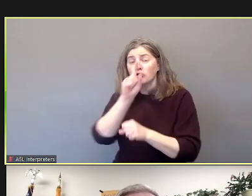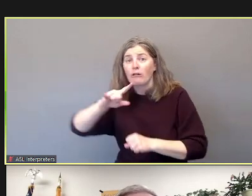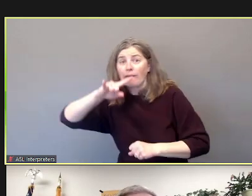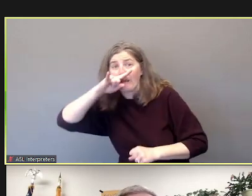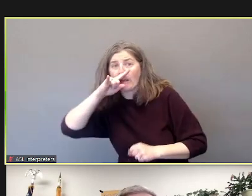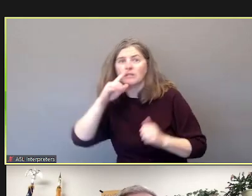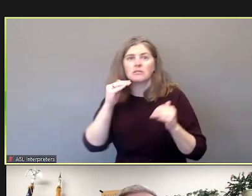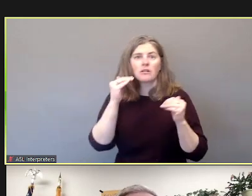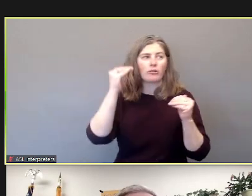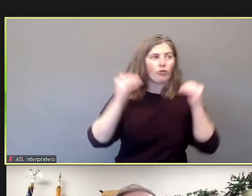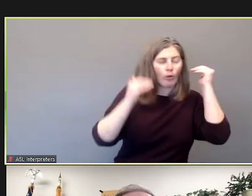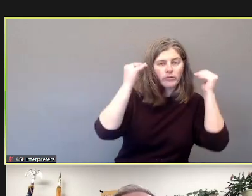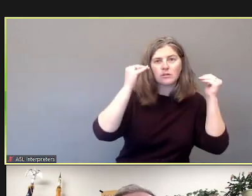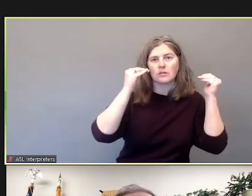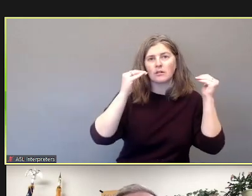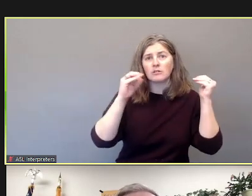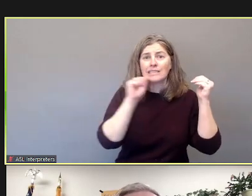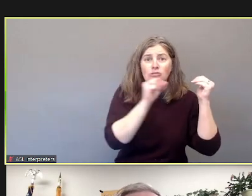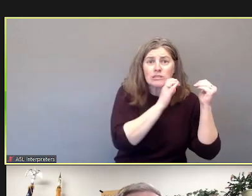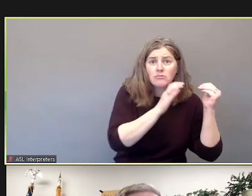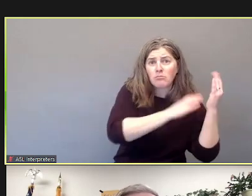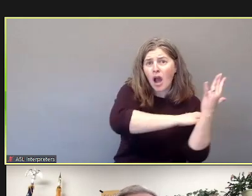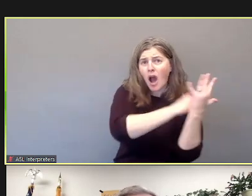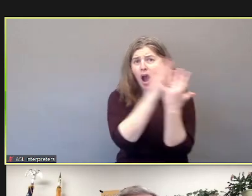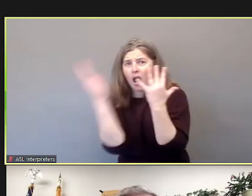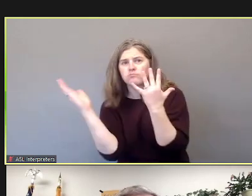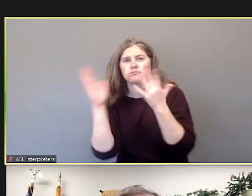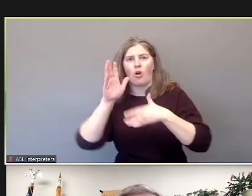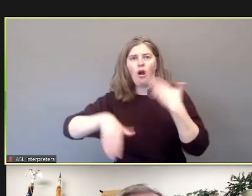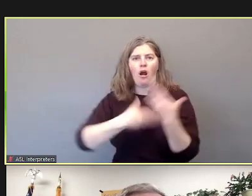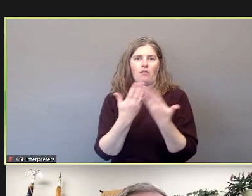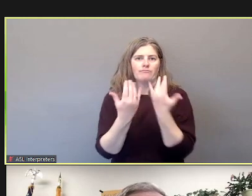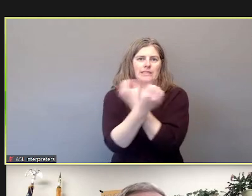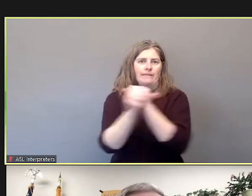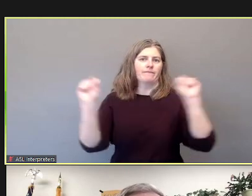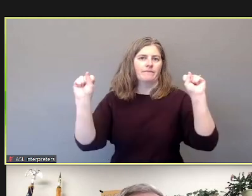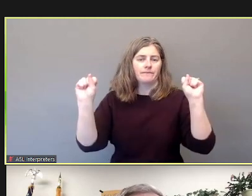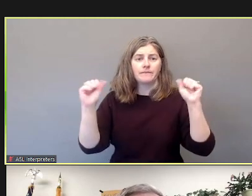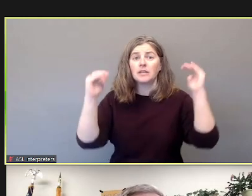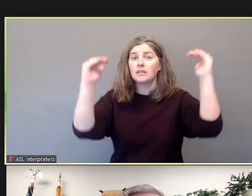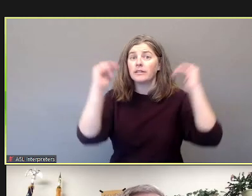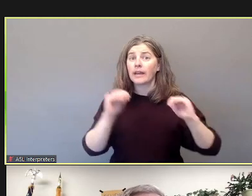and older adults all stay safe. Next slide, please, Brianna.